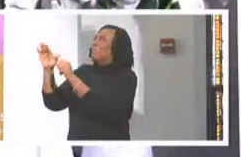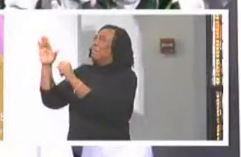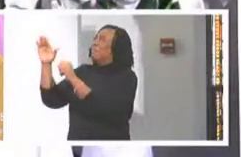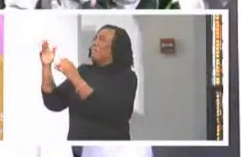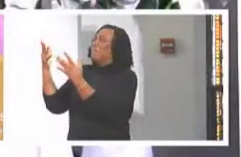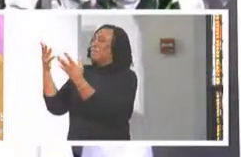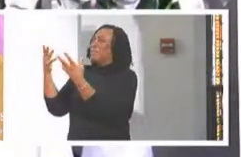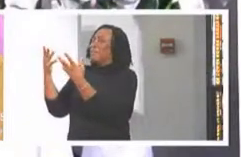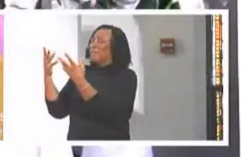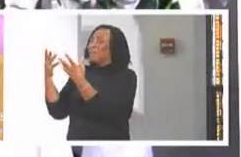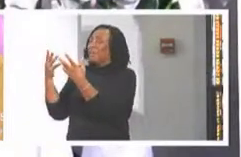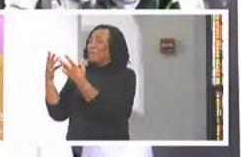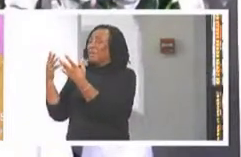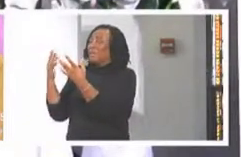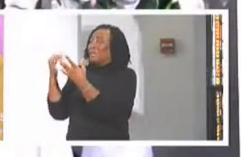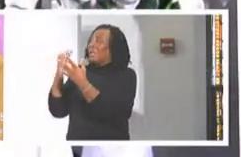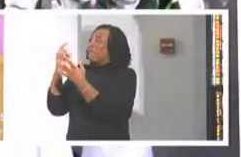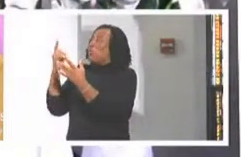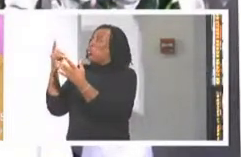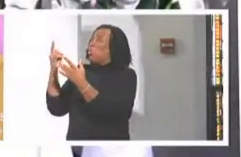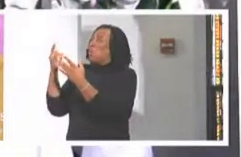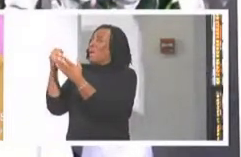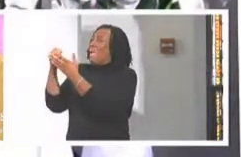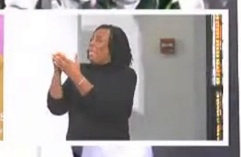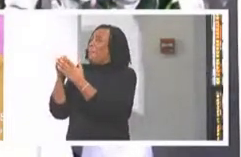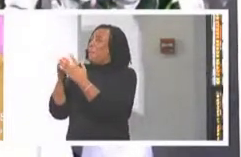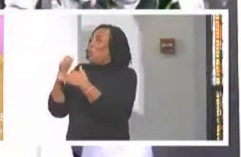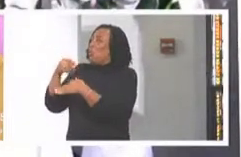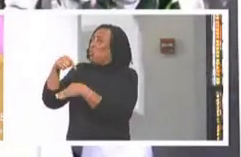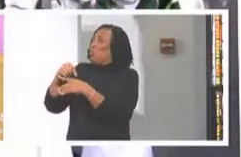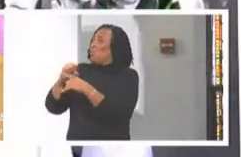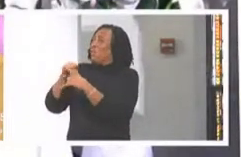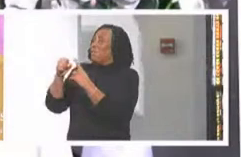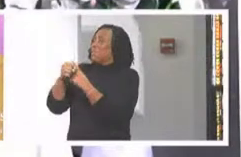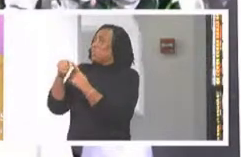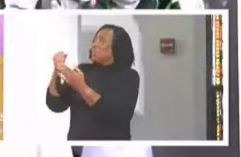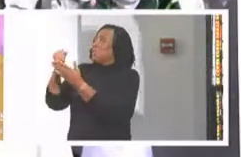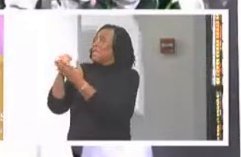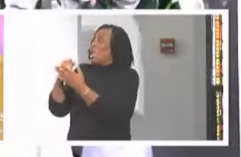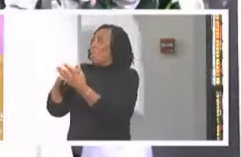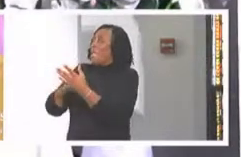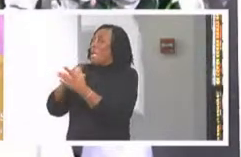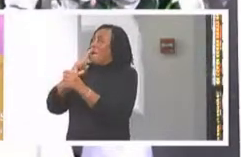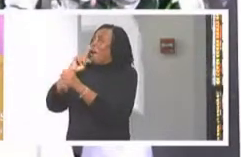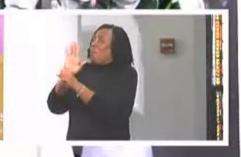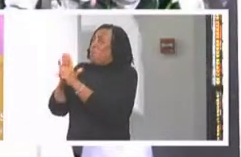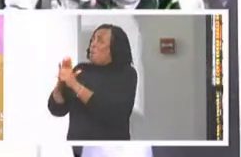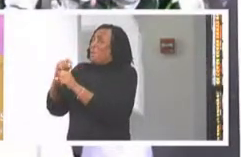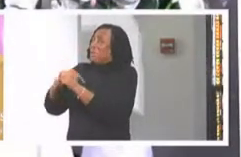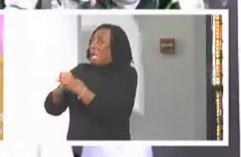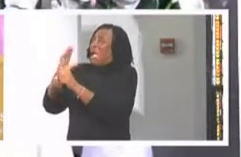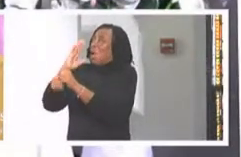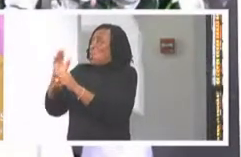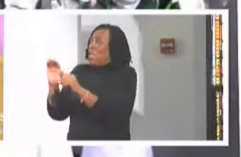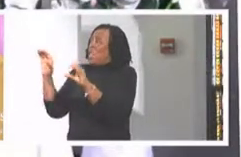with our back up against the wall, if you'll just get me out of this, I will do and fill in the